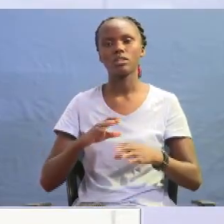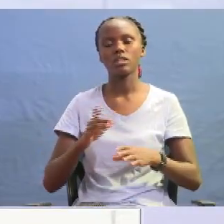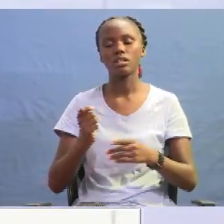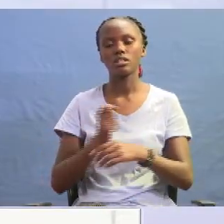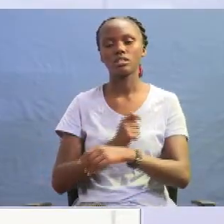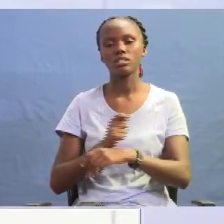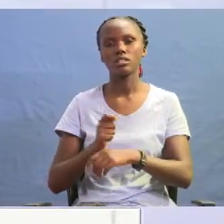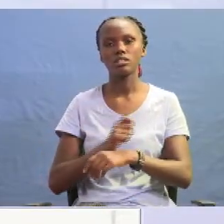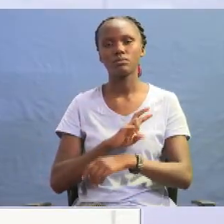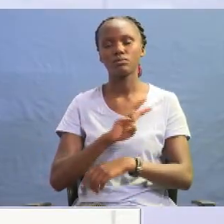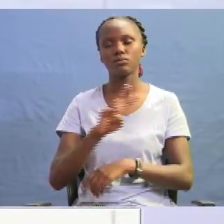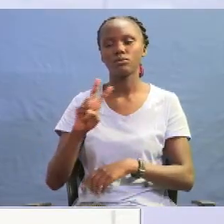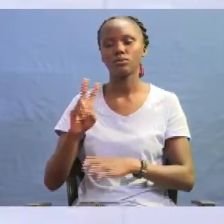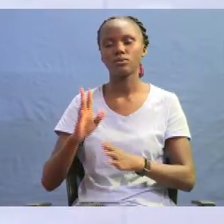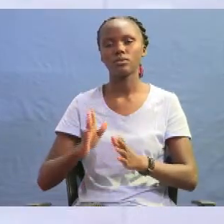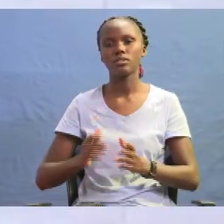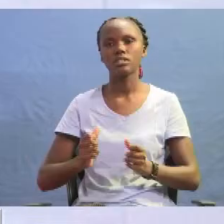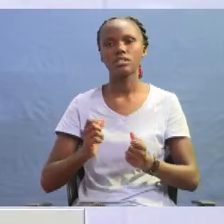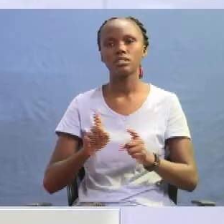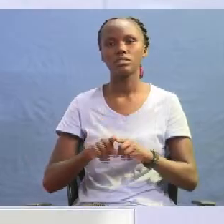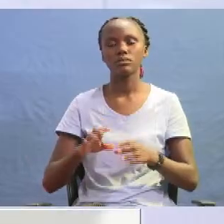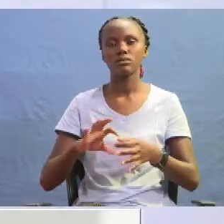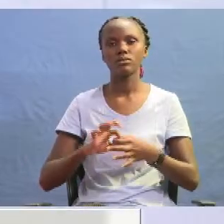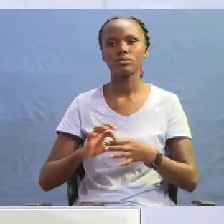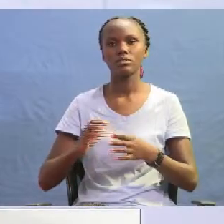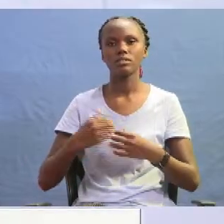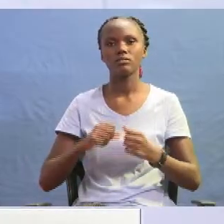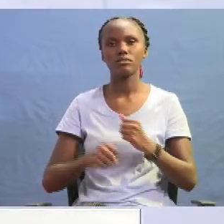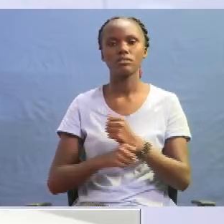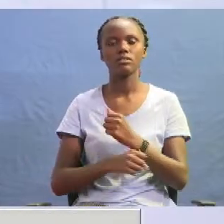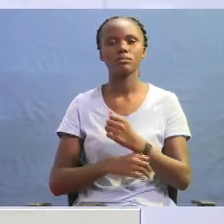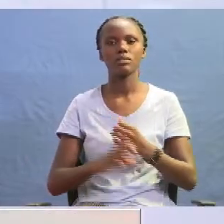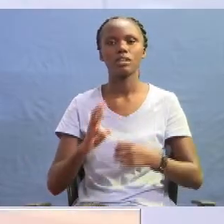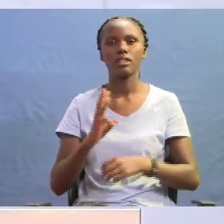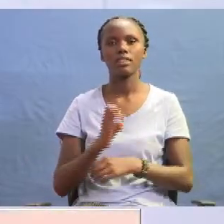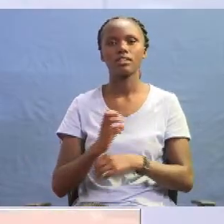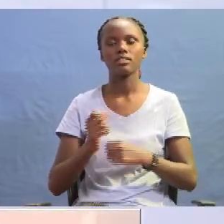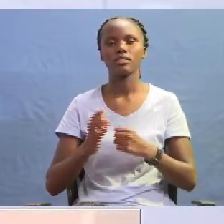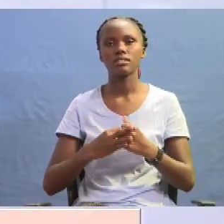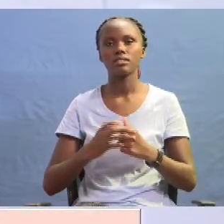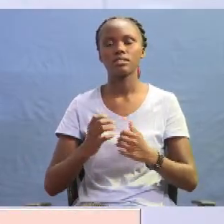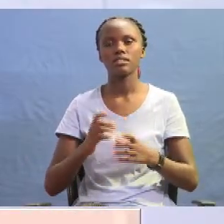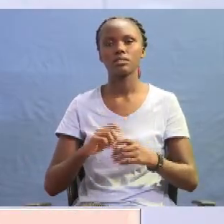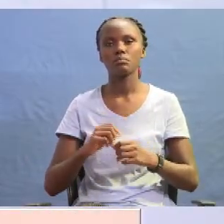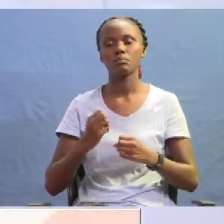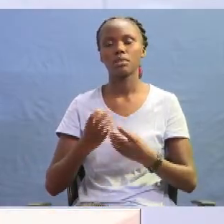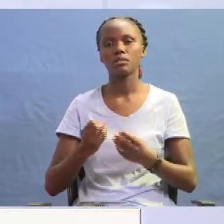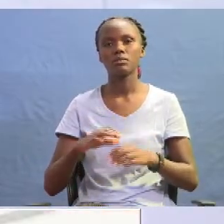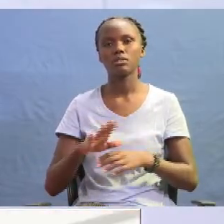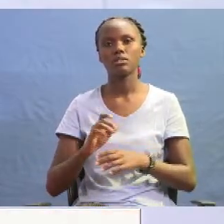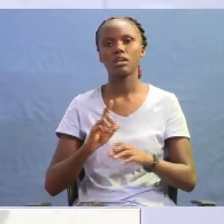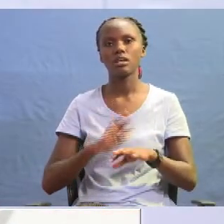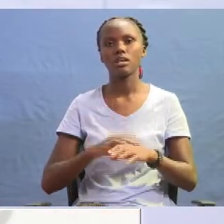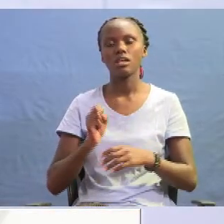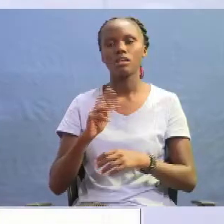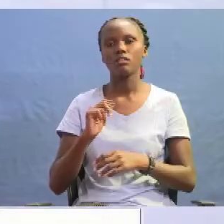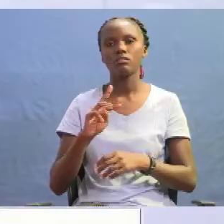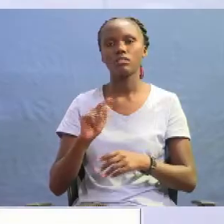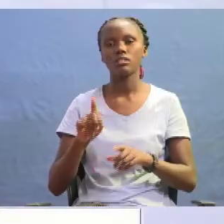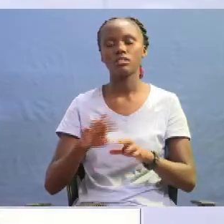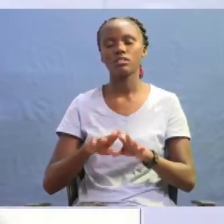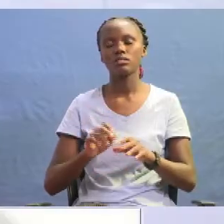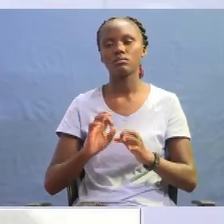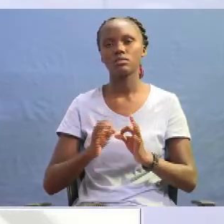as team viewers for always keeping us a company in the last 36 minutes or so. My good name is Auma